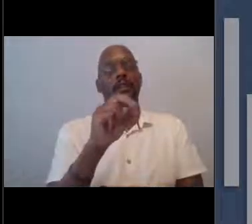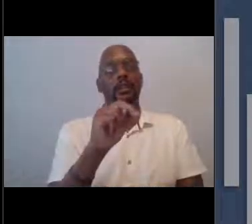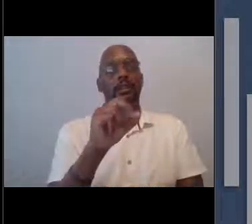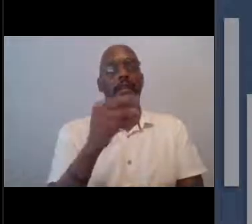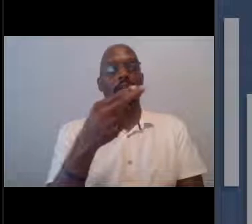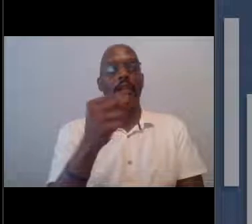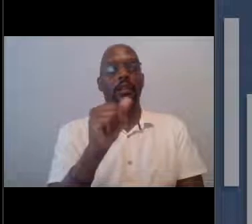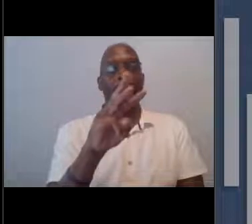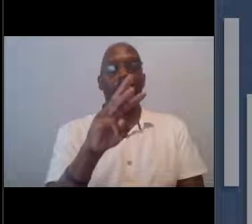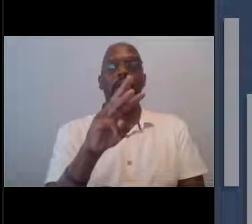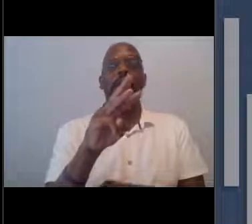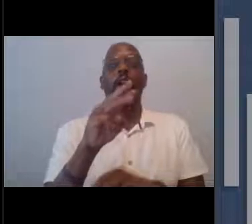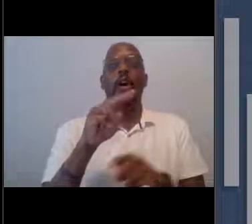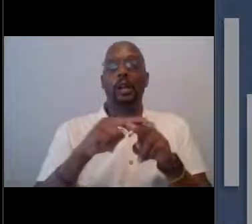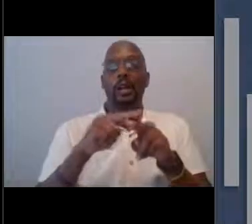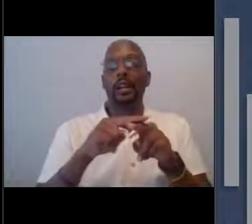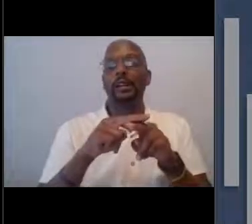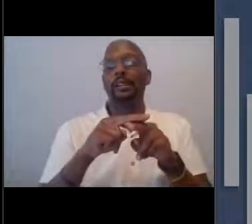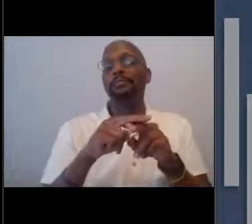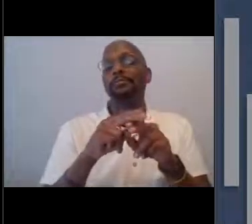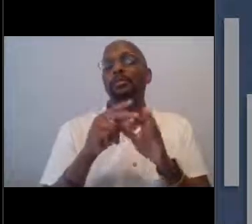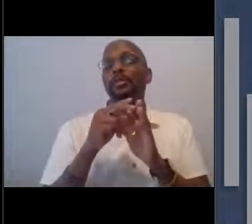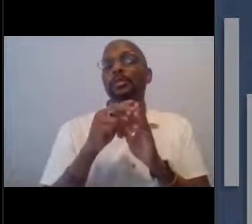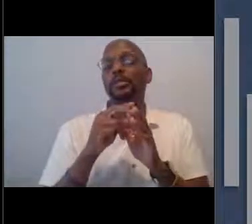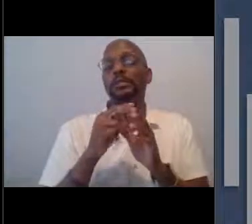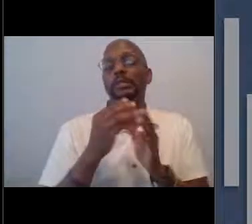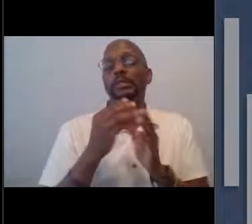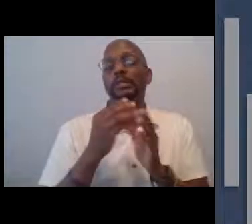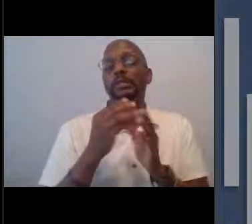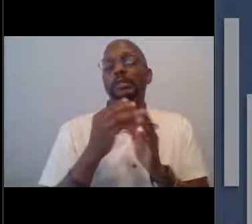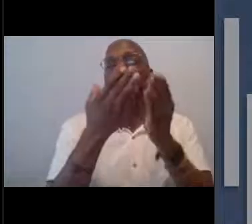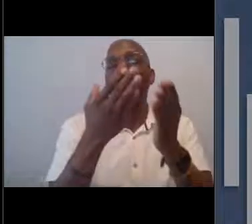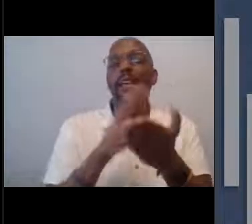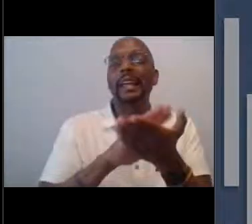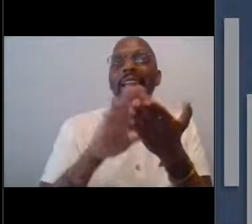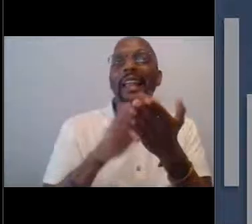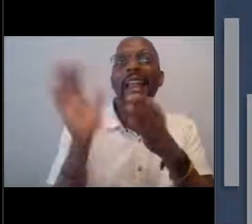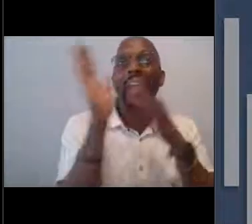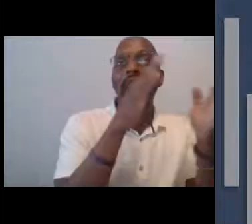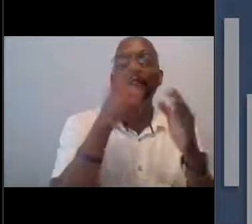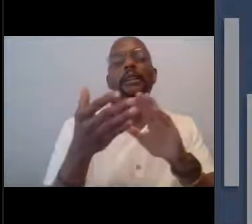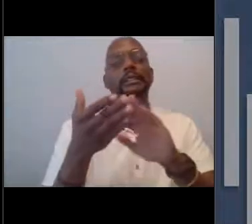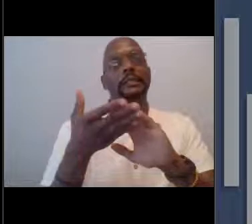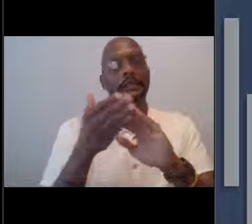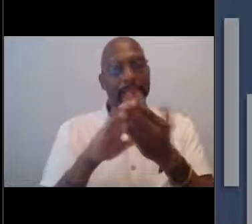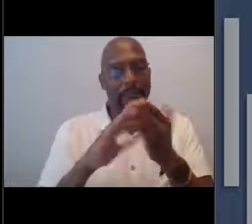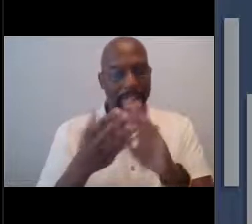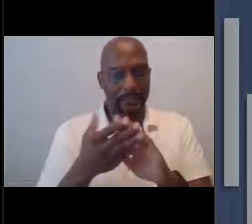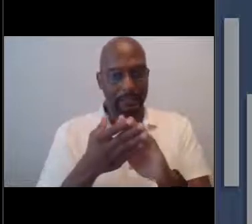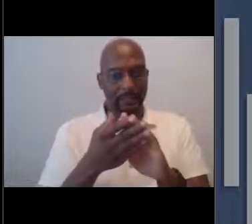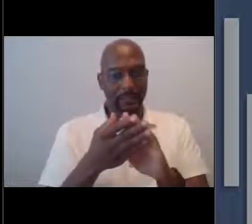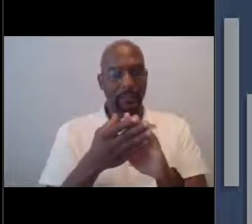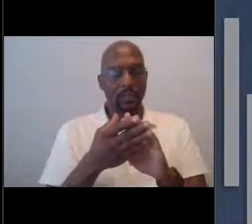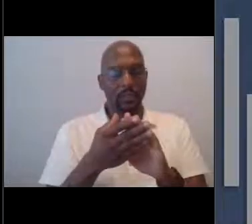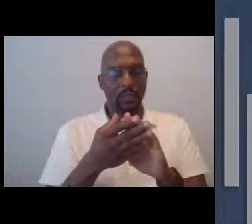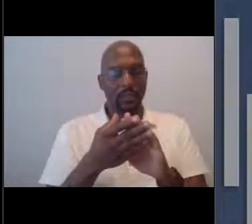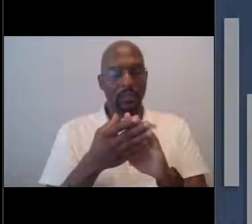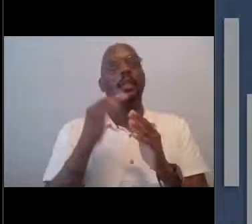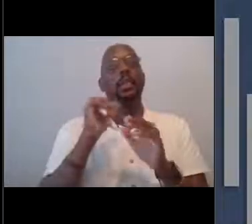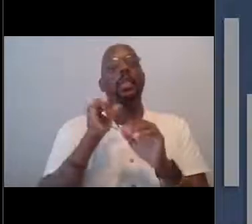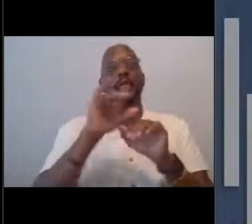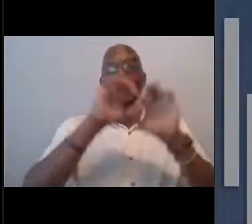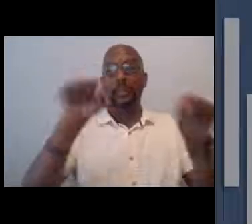really providing clean air access for a community that's been waiting for that system for 30 years and more.